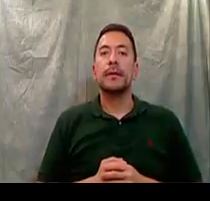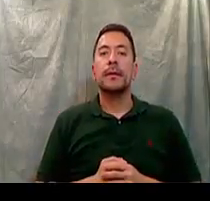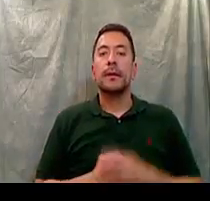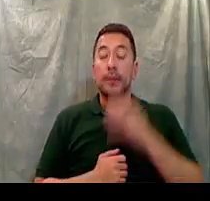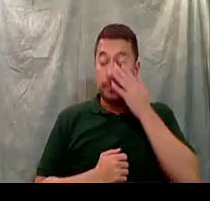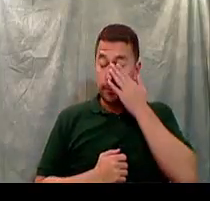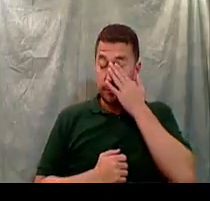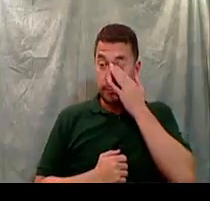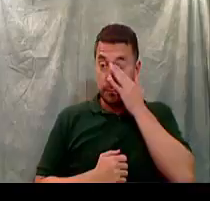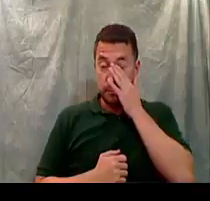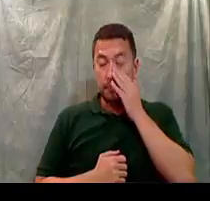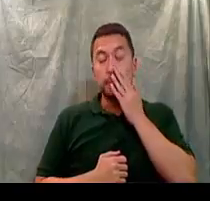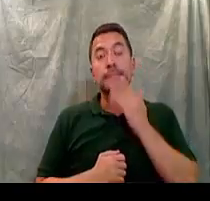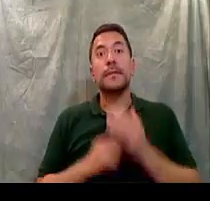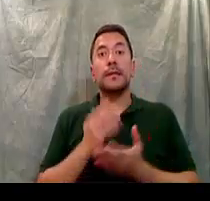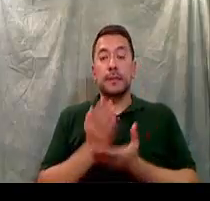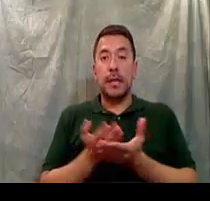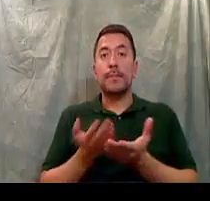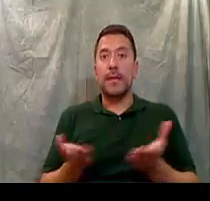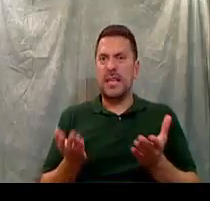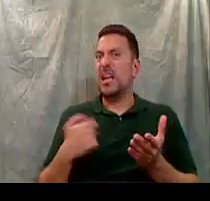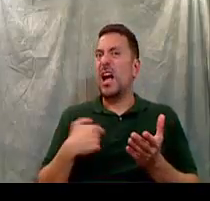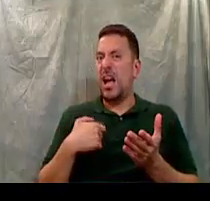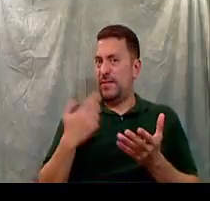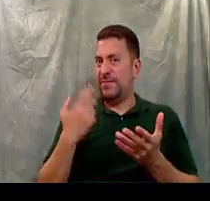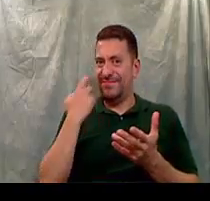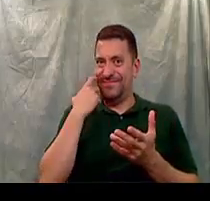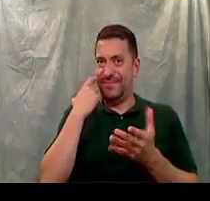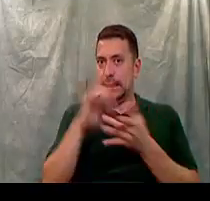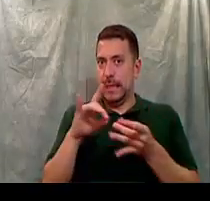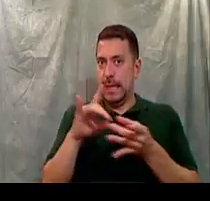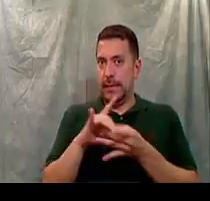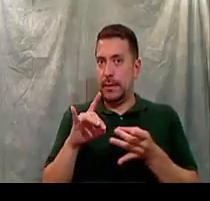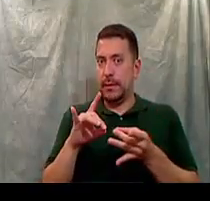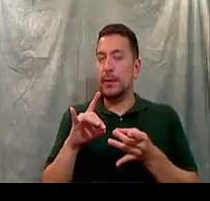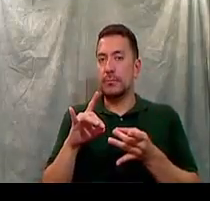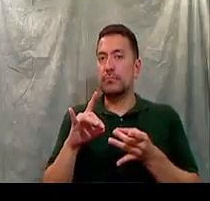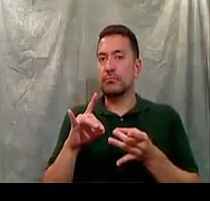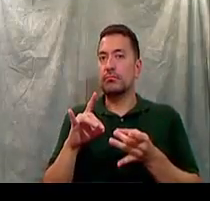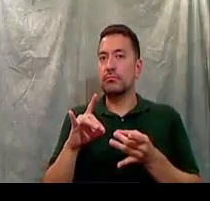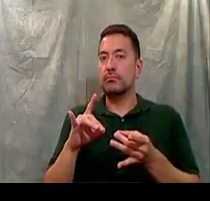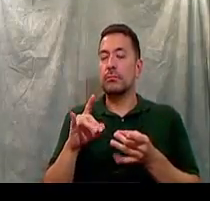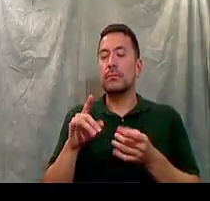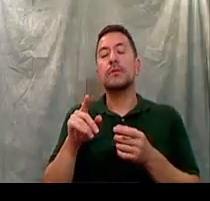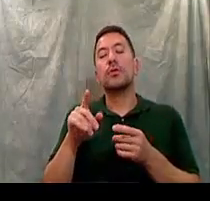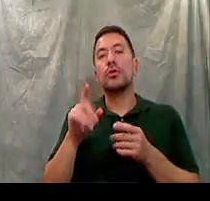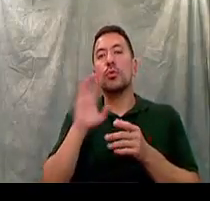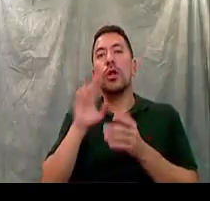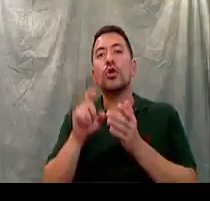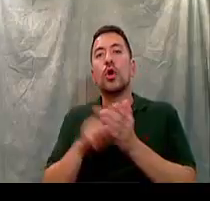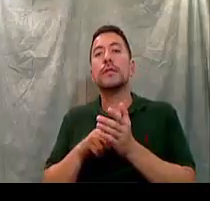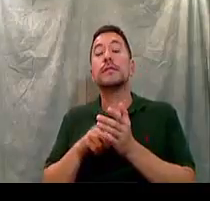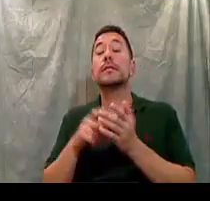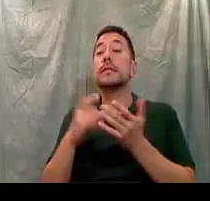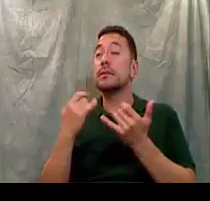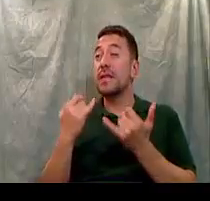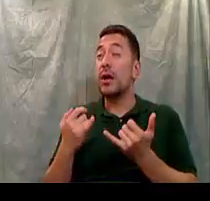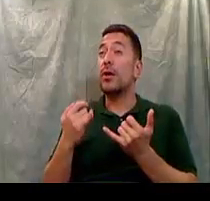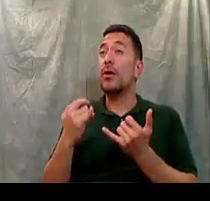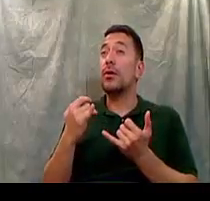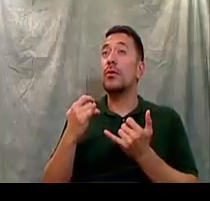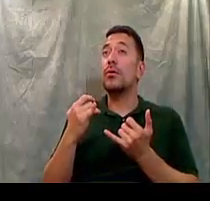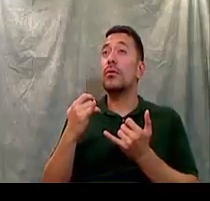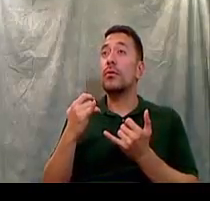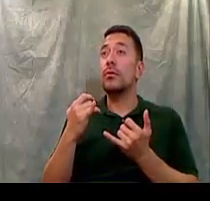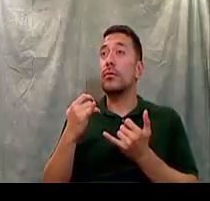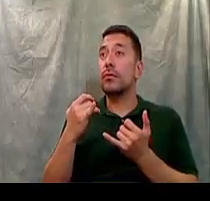that I stated, you could see here, this is approximately, let's see, 1, 2, 3,